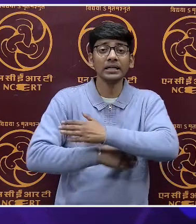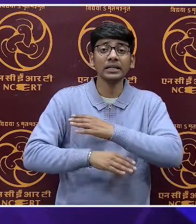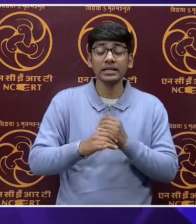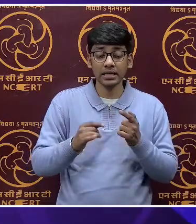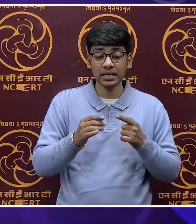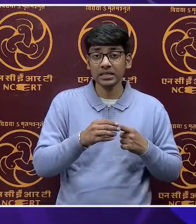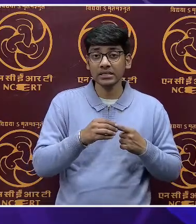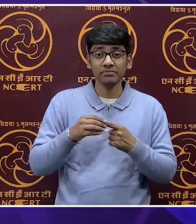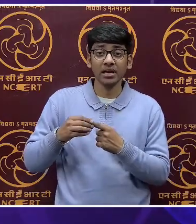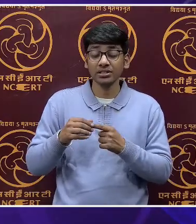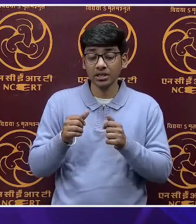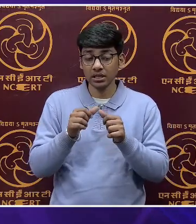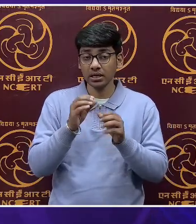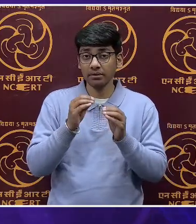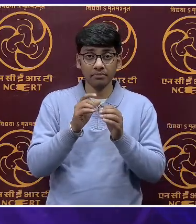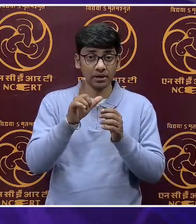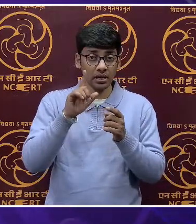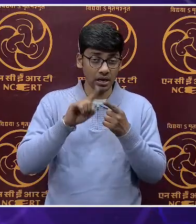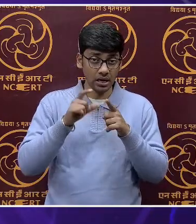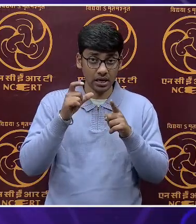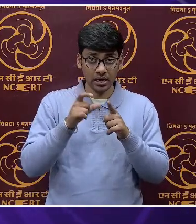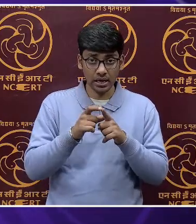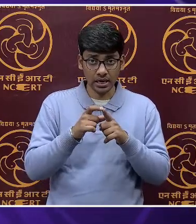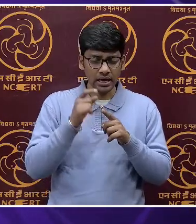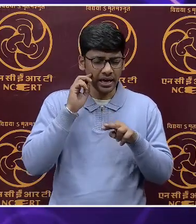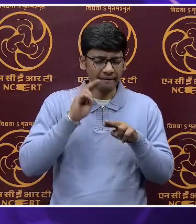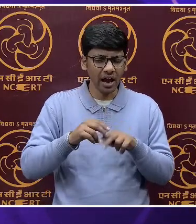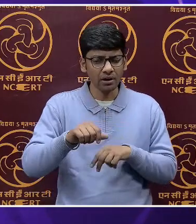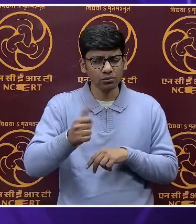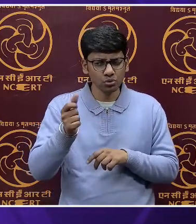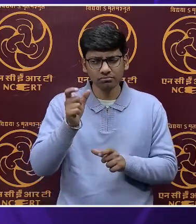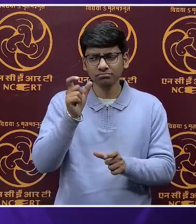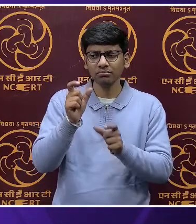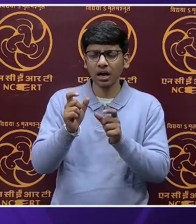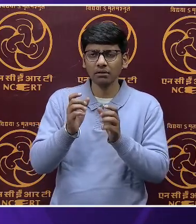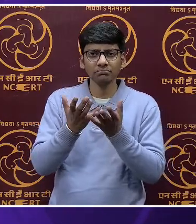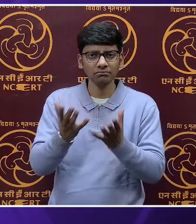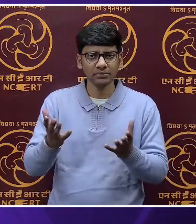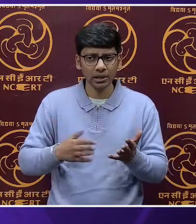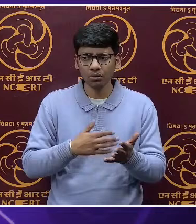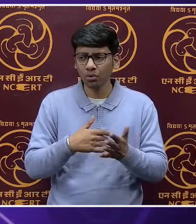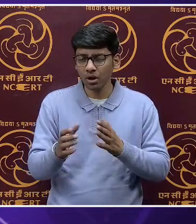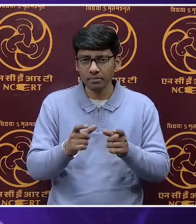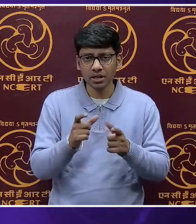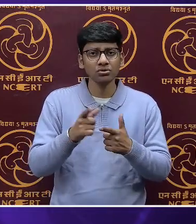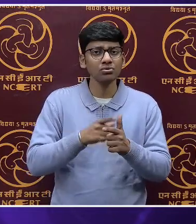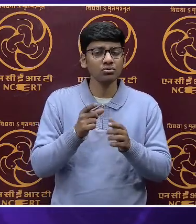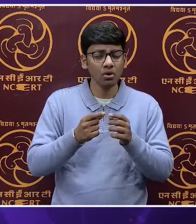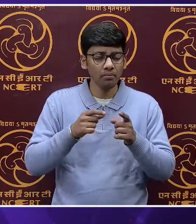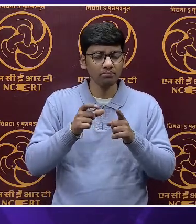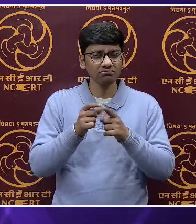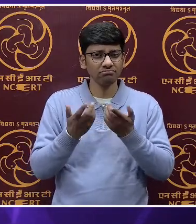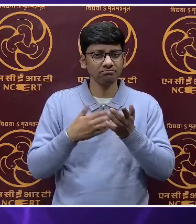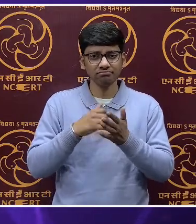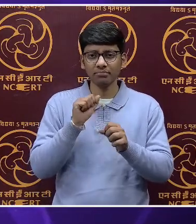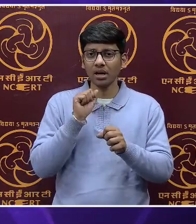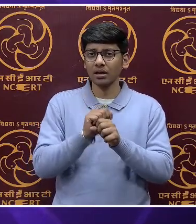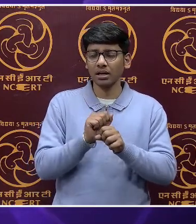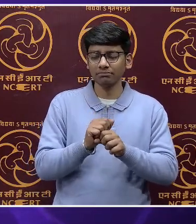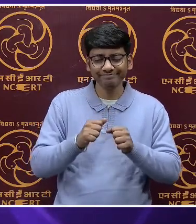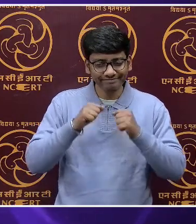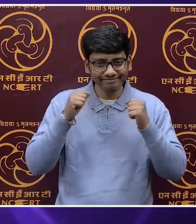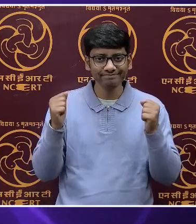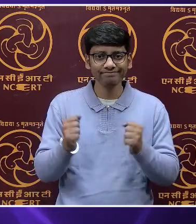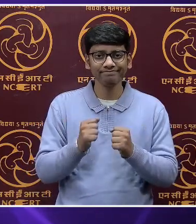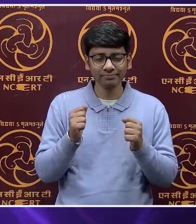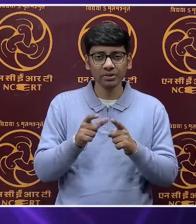specially able. Yeah, we say that they're good at some other thing, Yes, of course. So they have their special needs that can be met and they can excel in whatever field they want